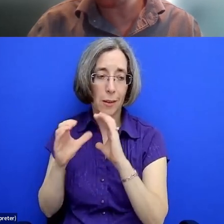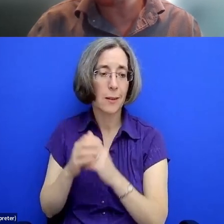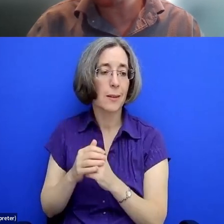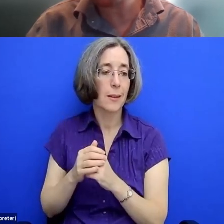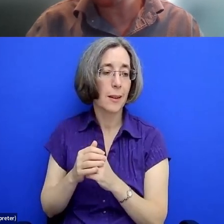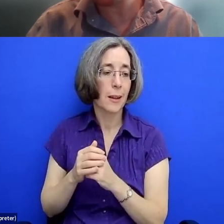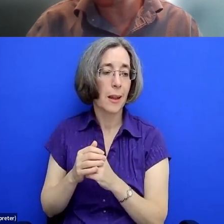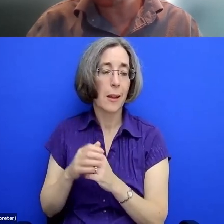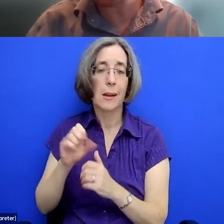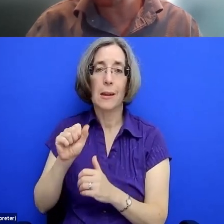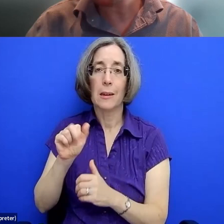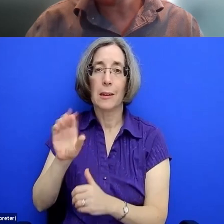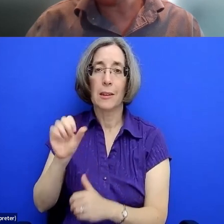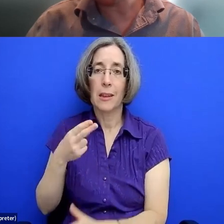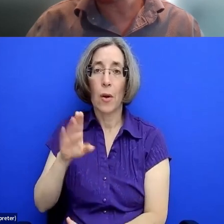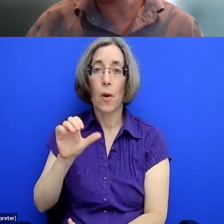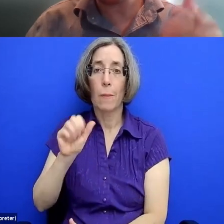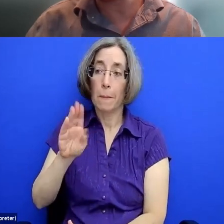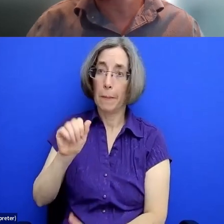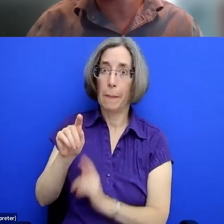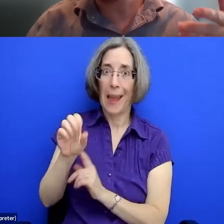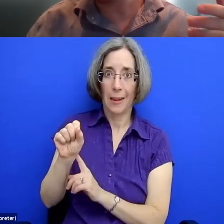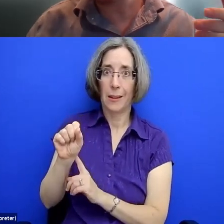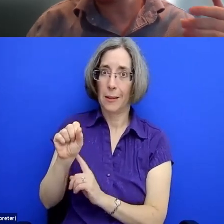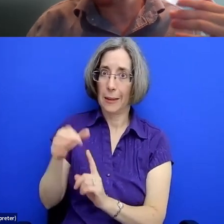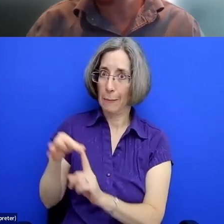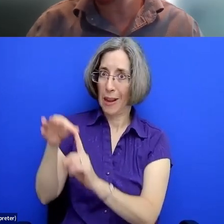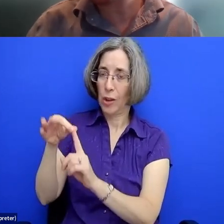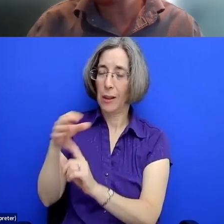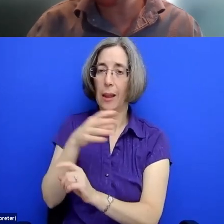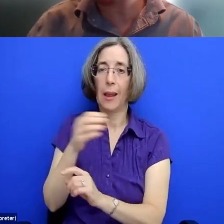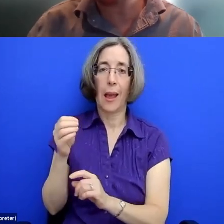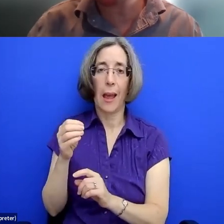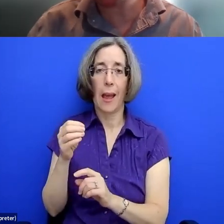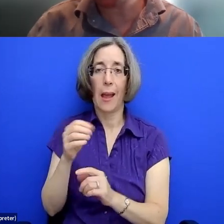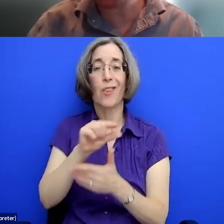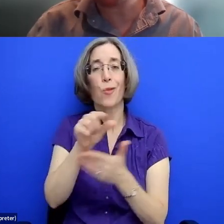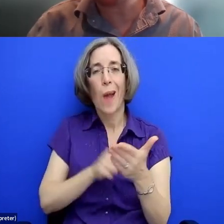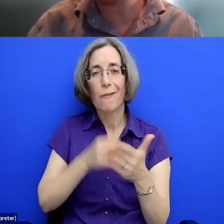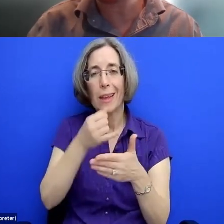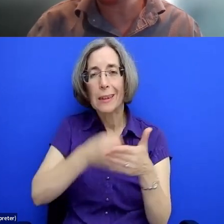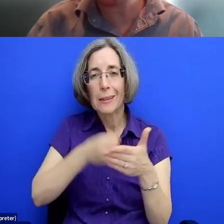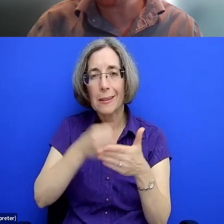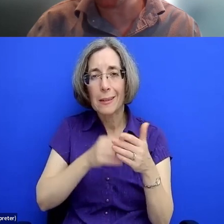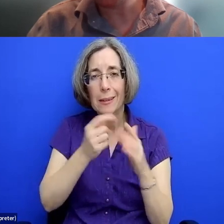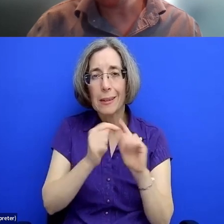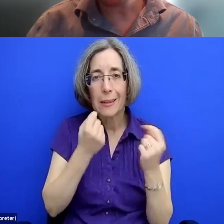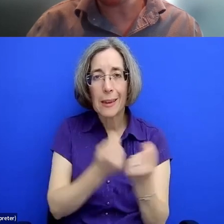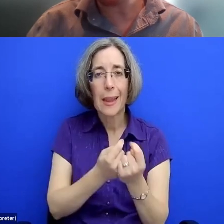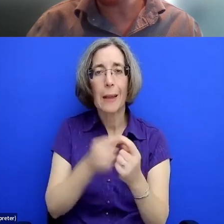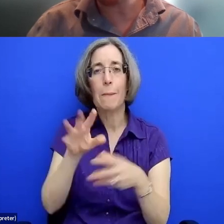and Sarah Bates in particular, and also our graphics team, our video team, our social